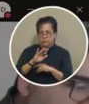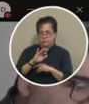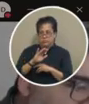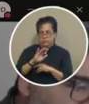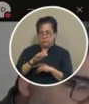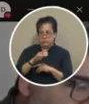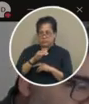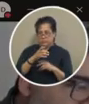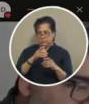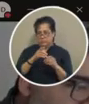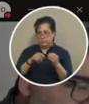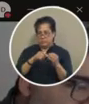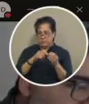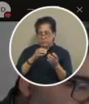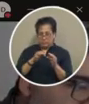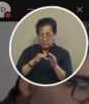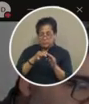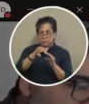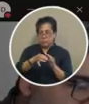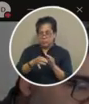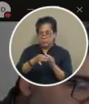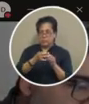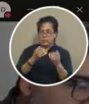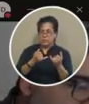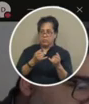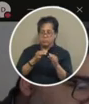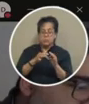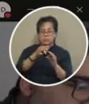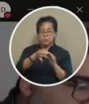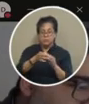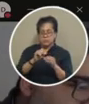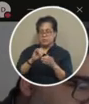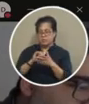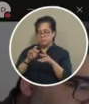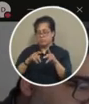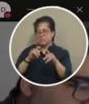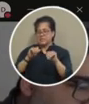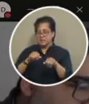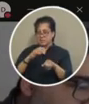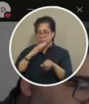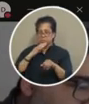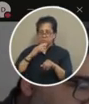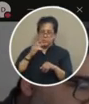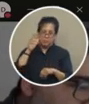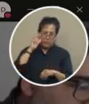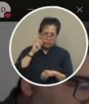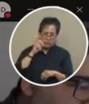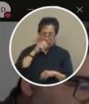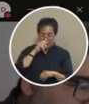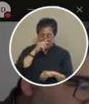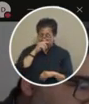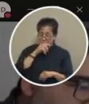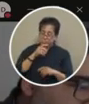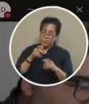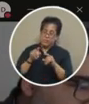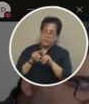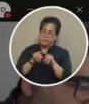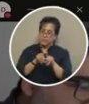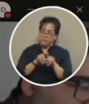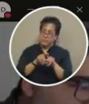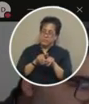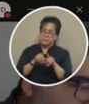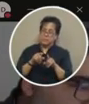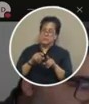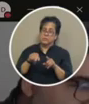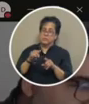not wishing to postpone it at this time, and postpone it so that people can speak and be heard as